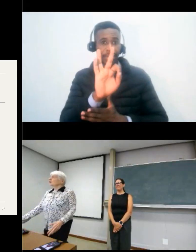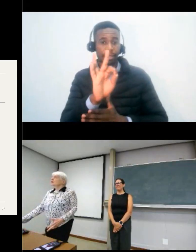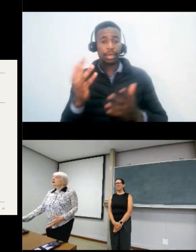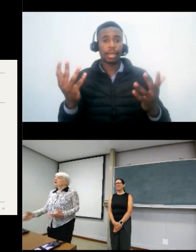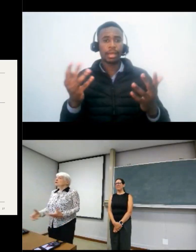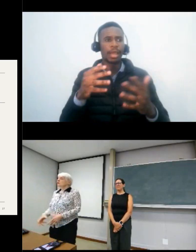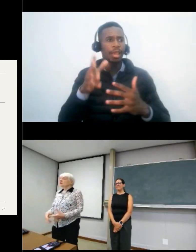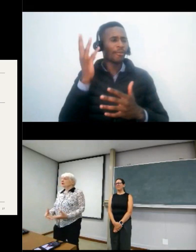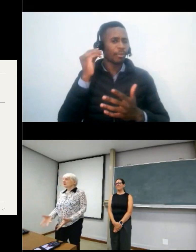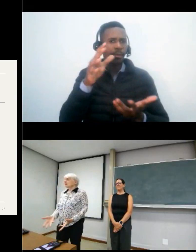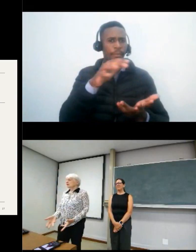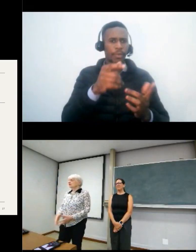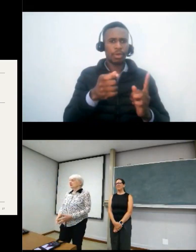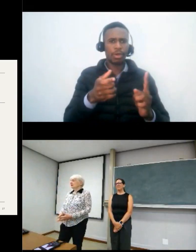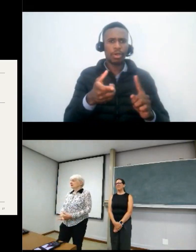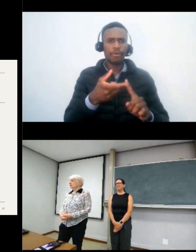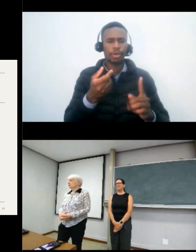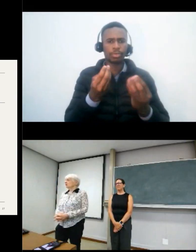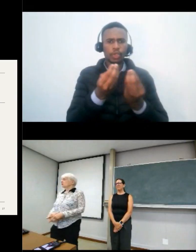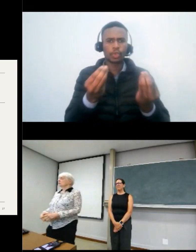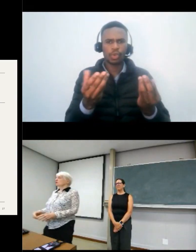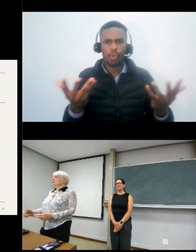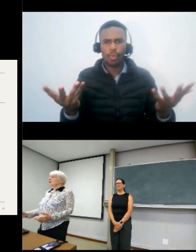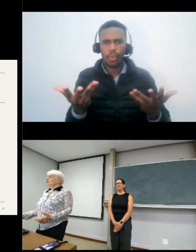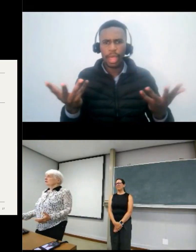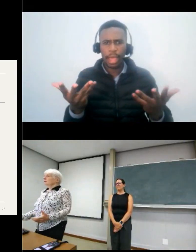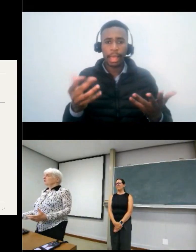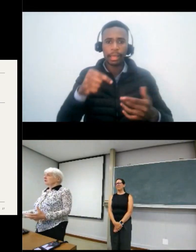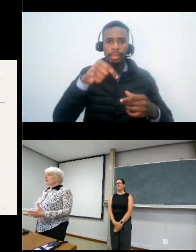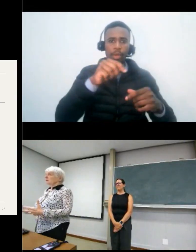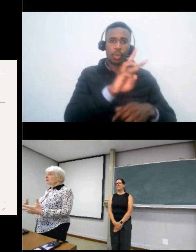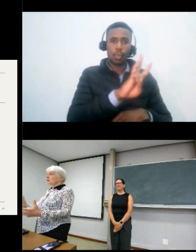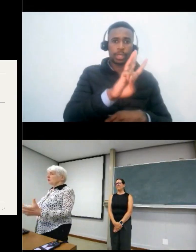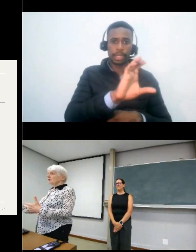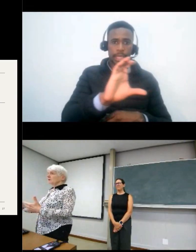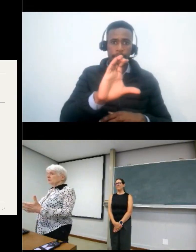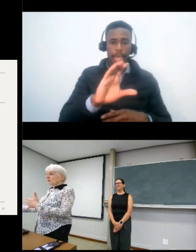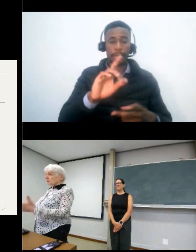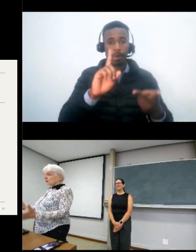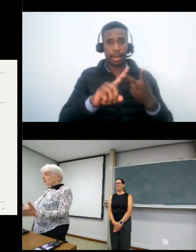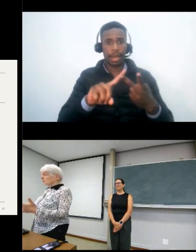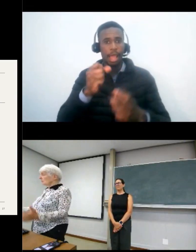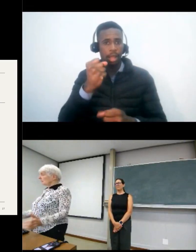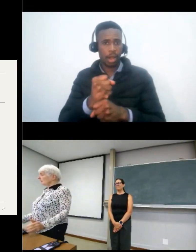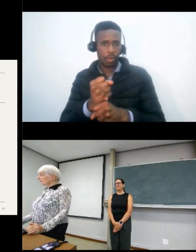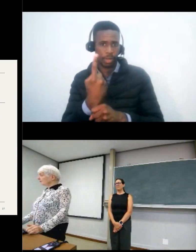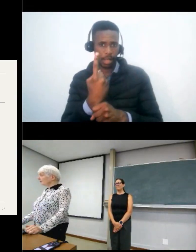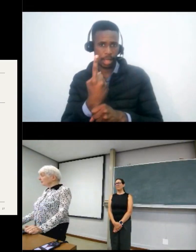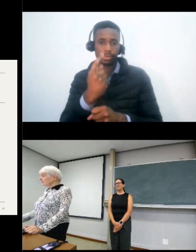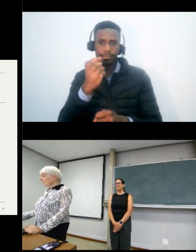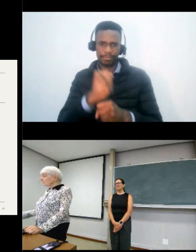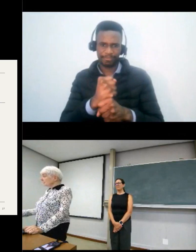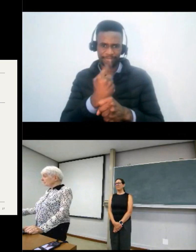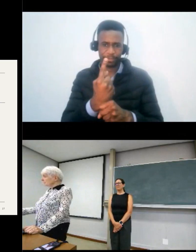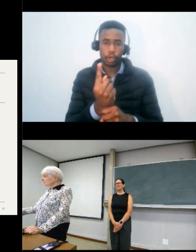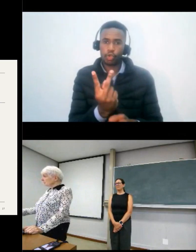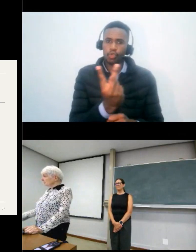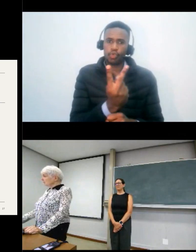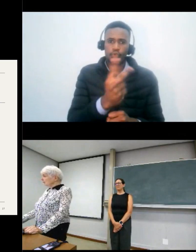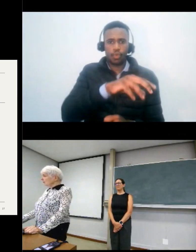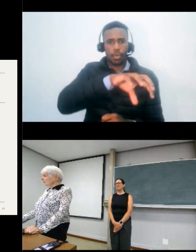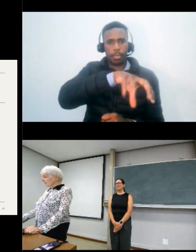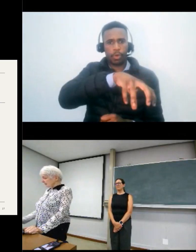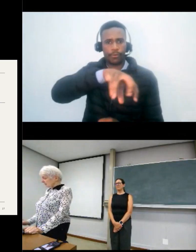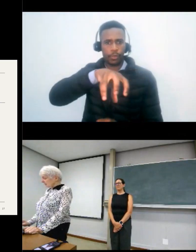will explore also the lexical variation in the children from Gauteng, because we know, just to get